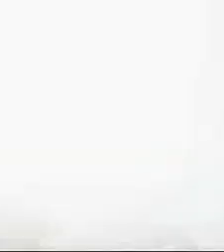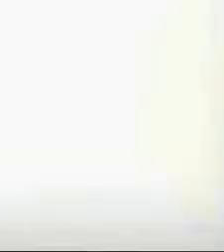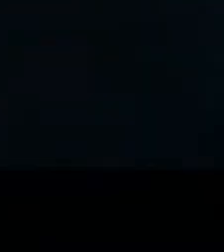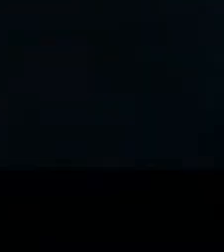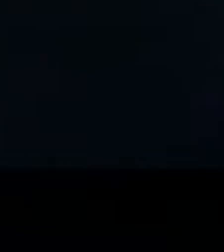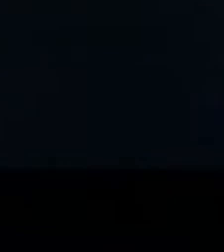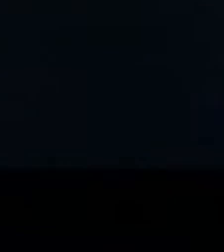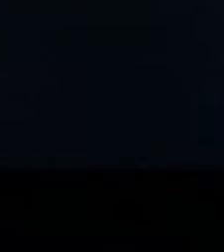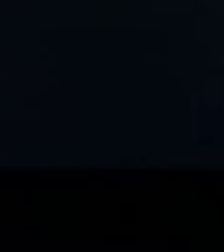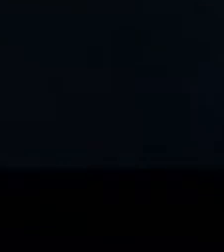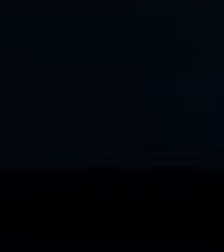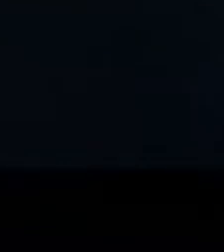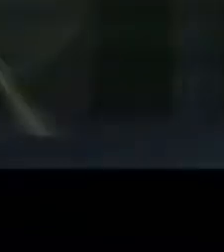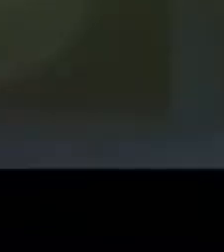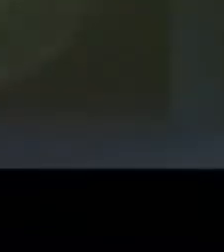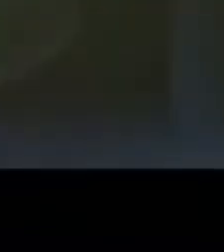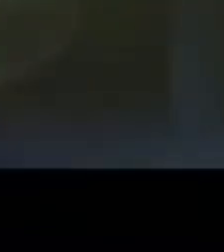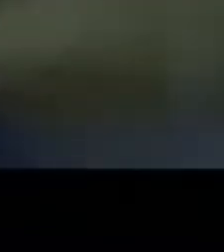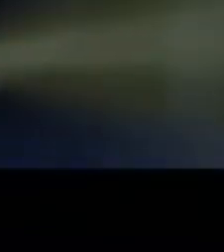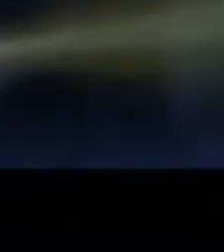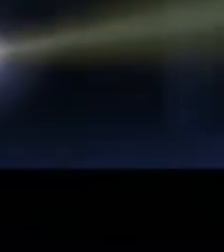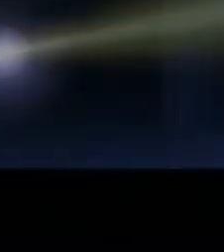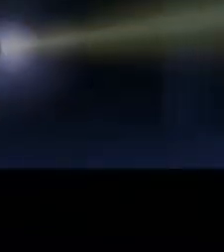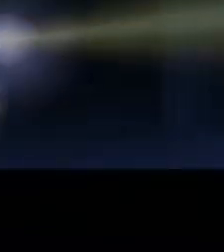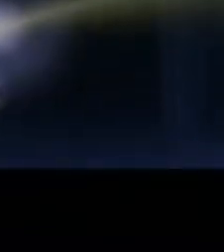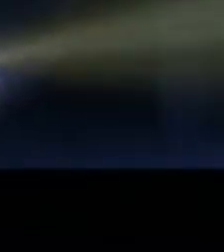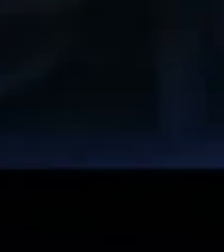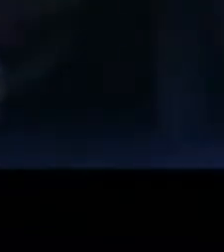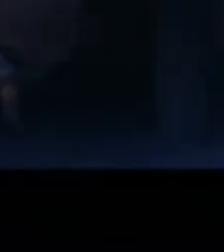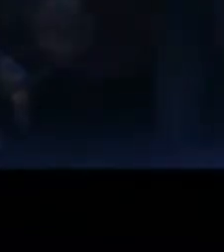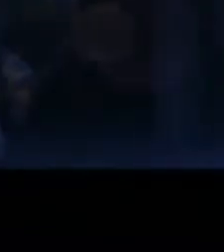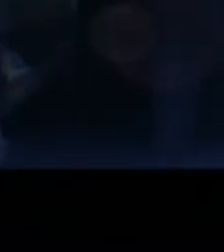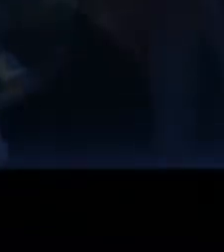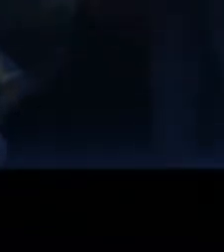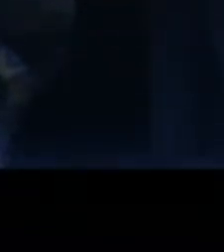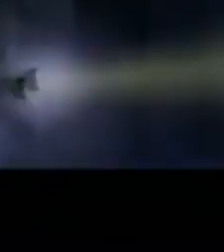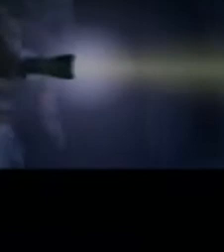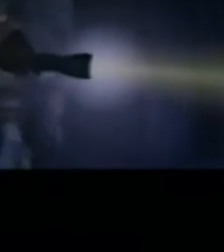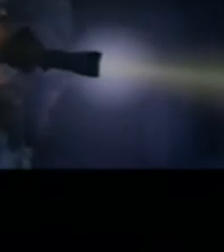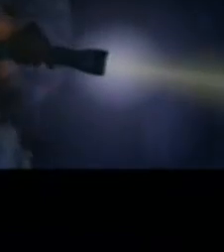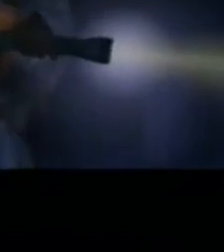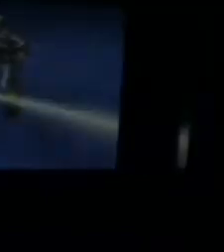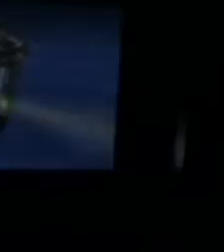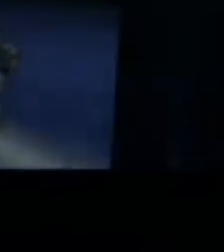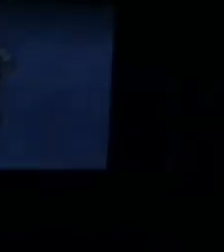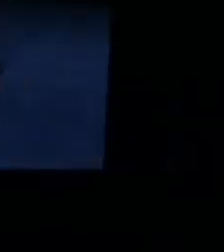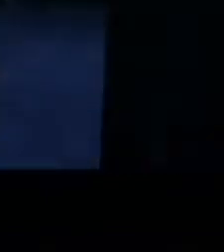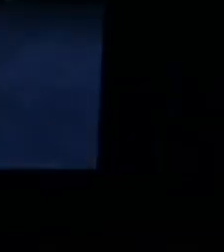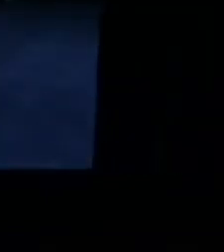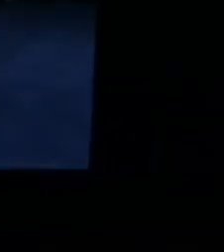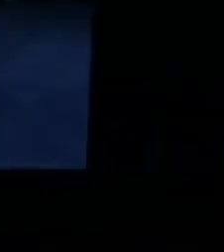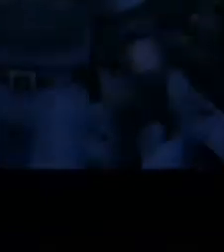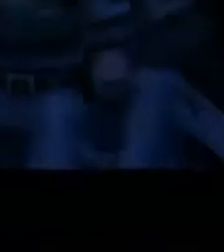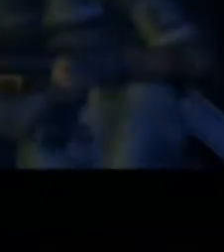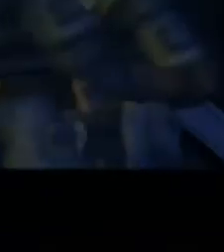Next time on Gamepad, 3 reviews of Time Splitters 2, one for